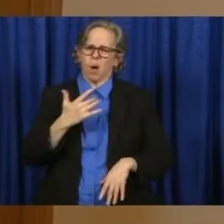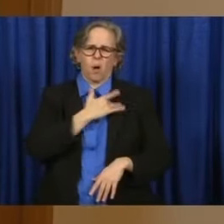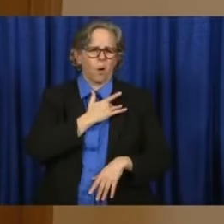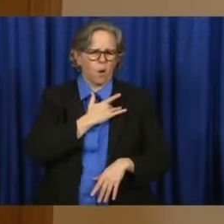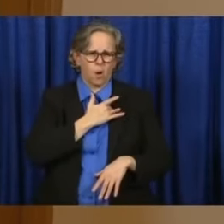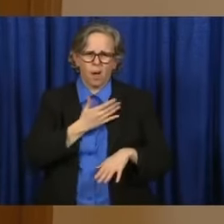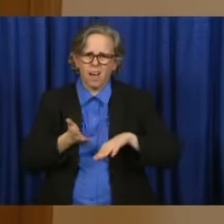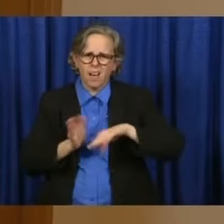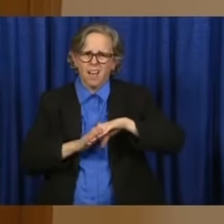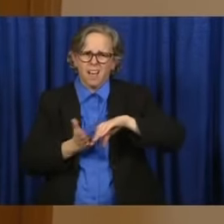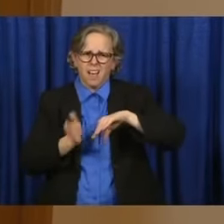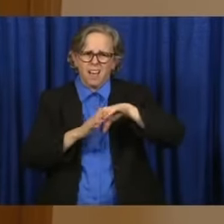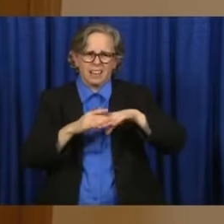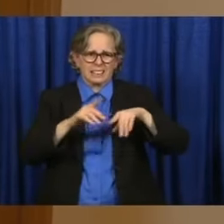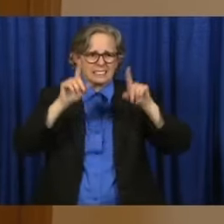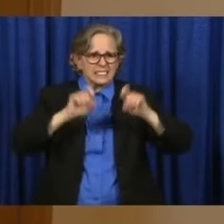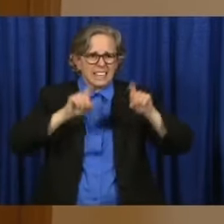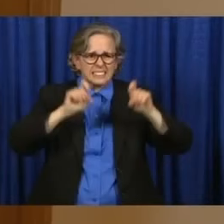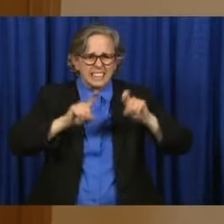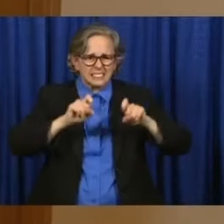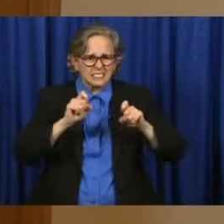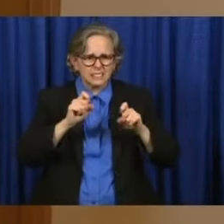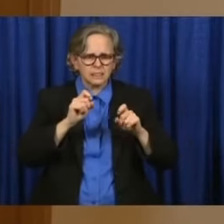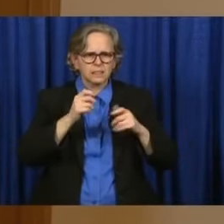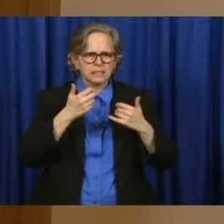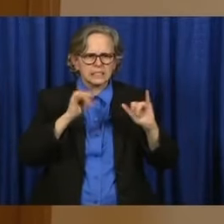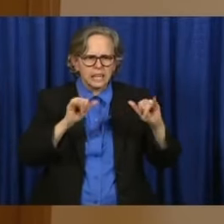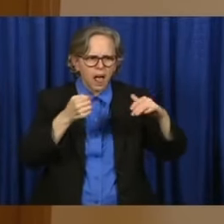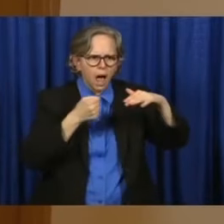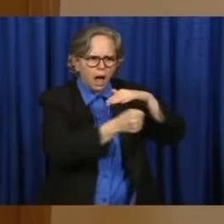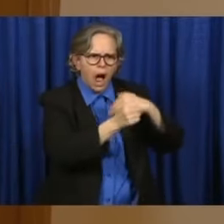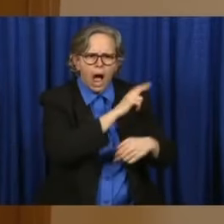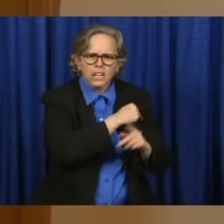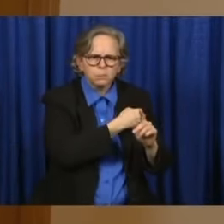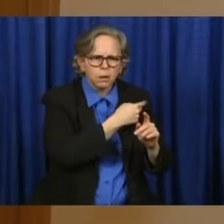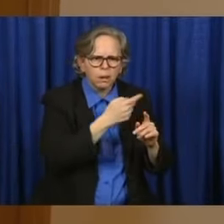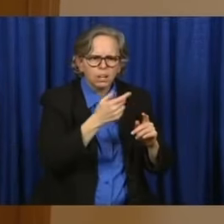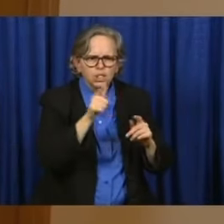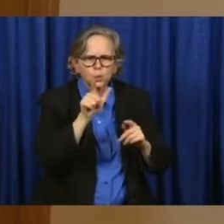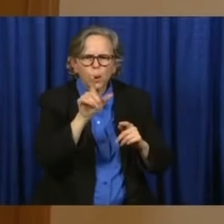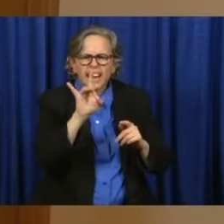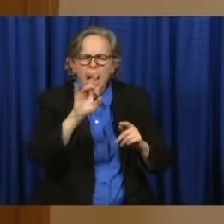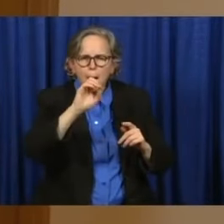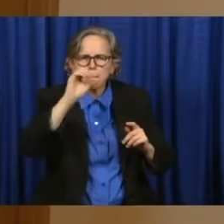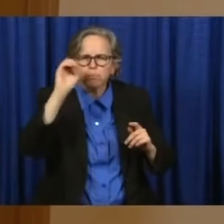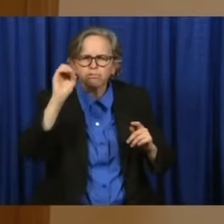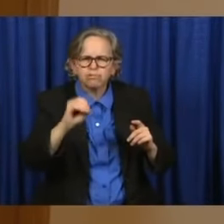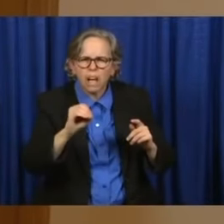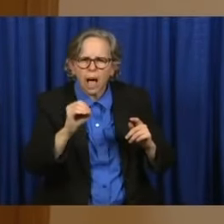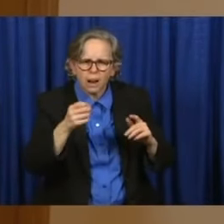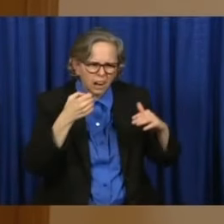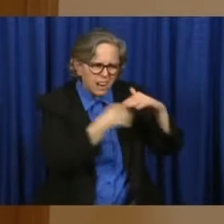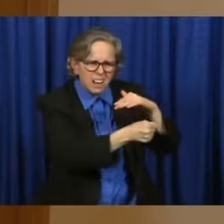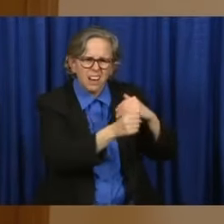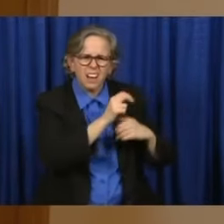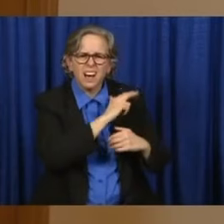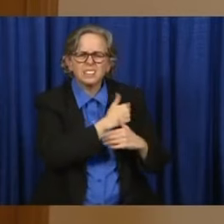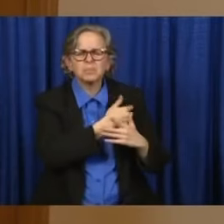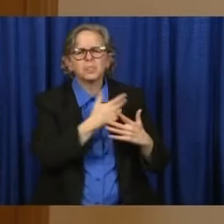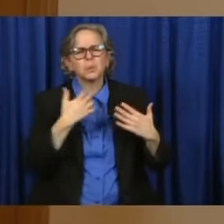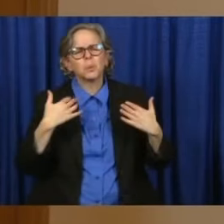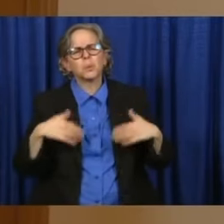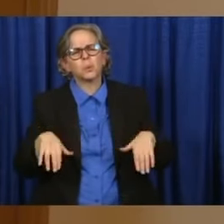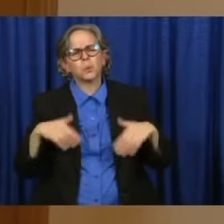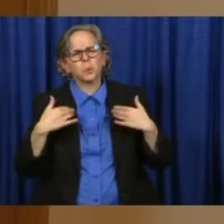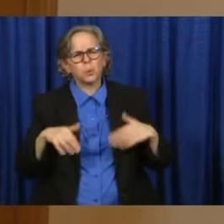our sickest, but hospitalizations are 28% of those cases right now. And of those,